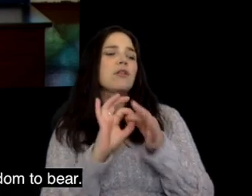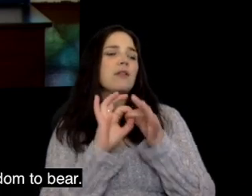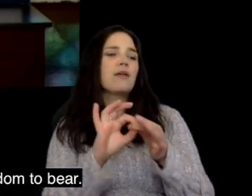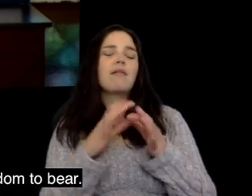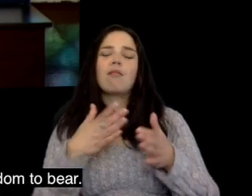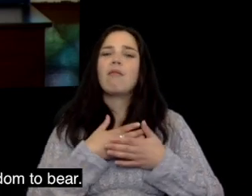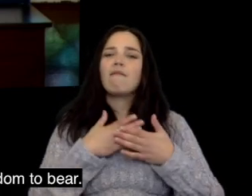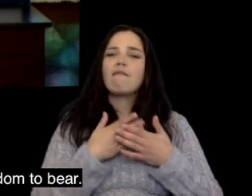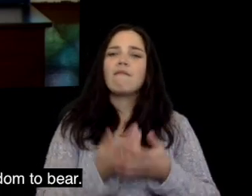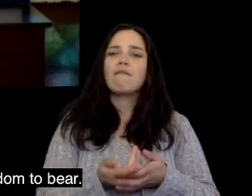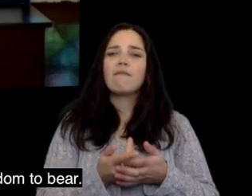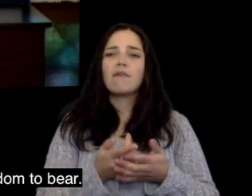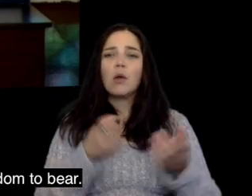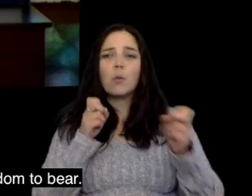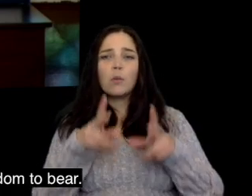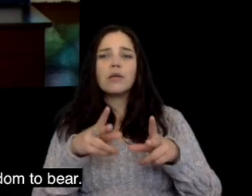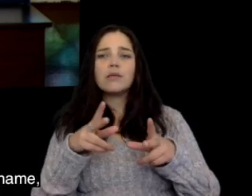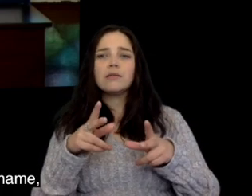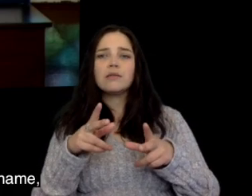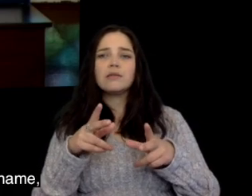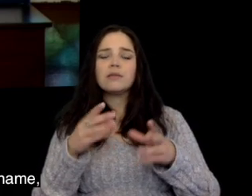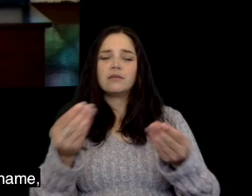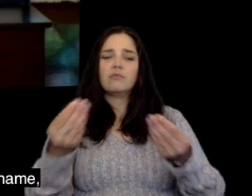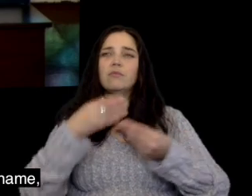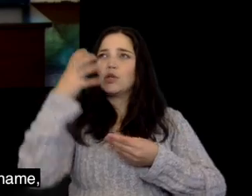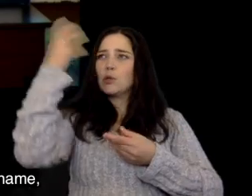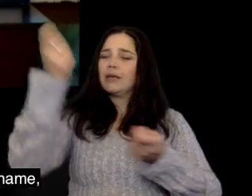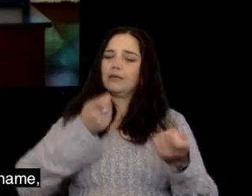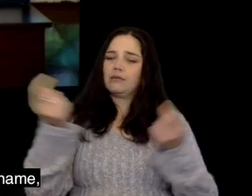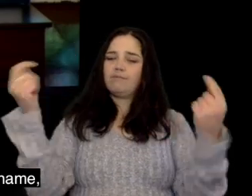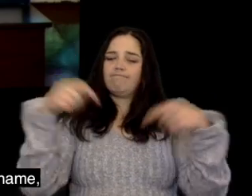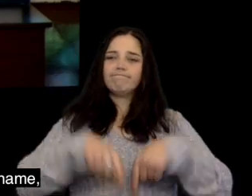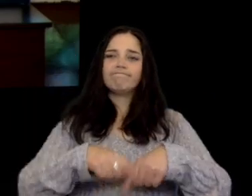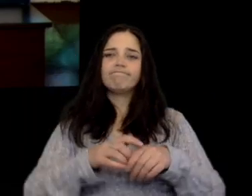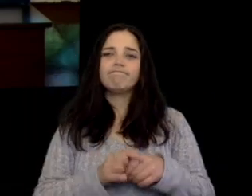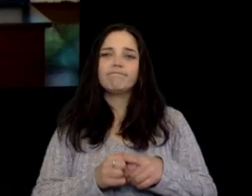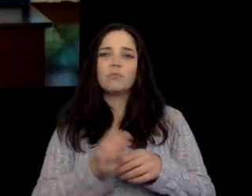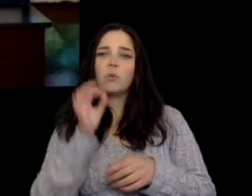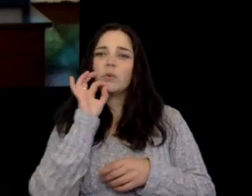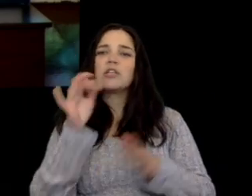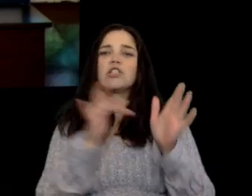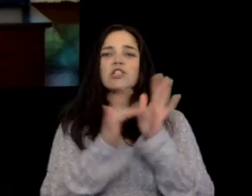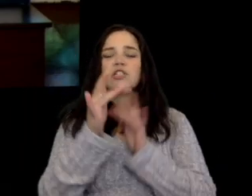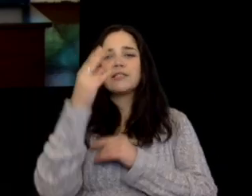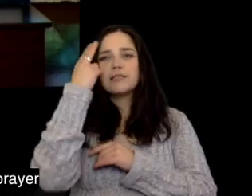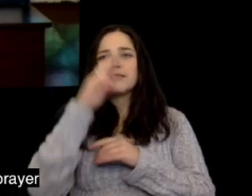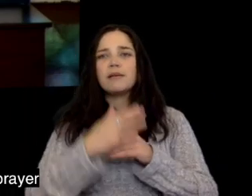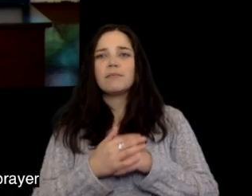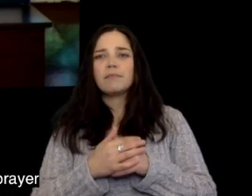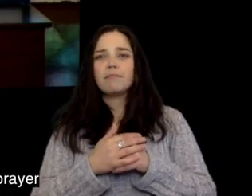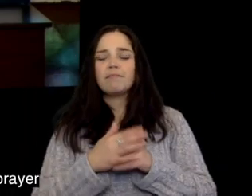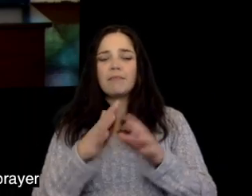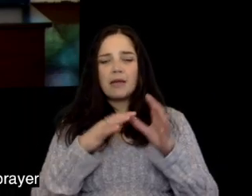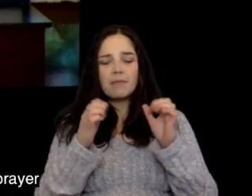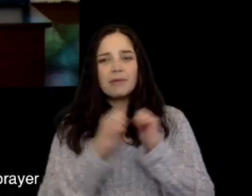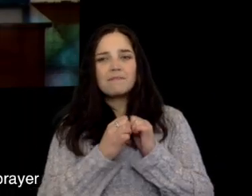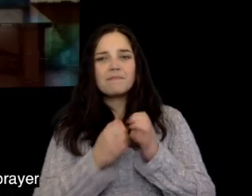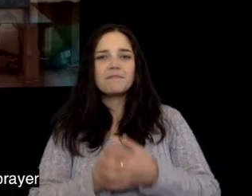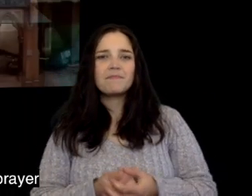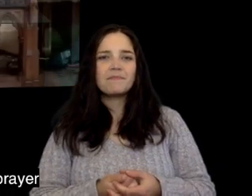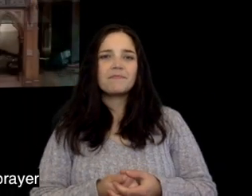relate and love in ways that bring your kingdom to bear. We ask this in Jesus' name.